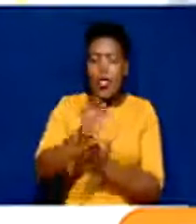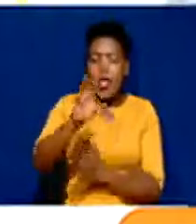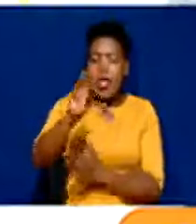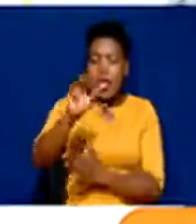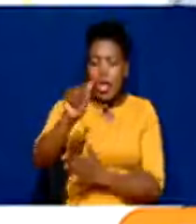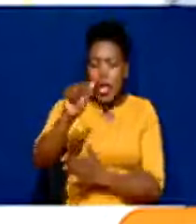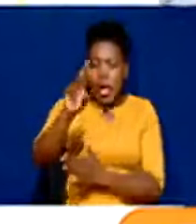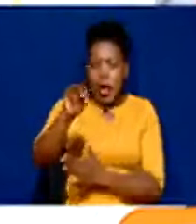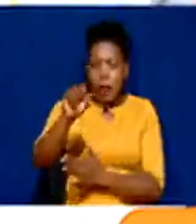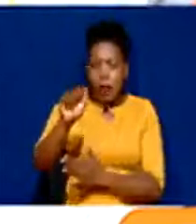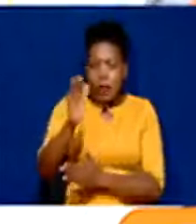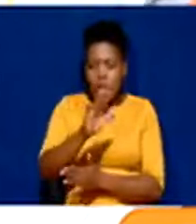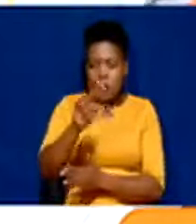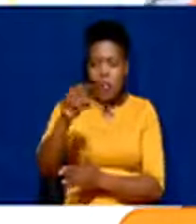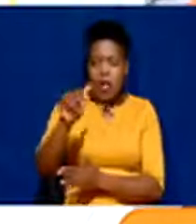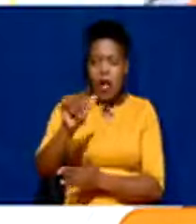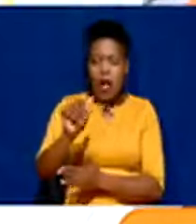Ngala.